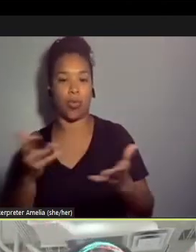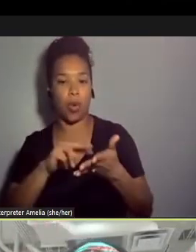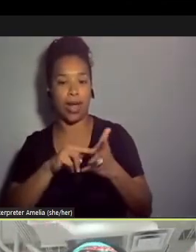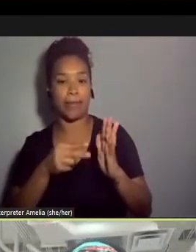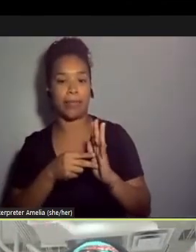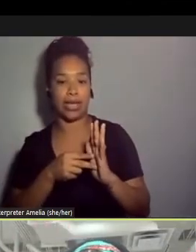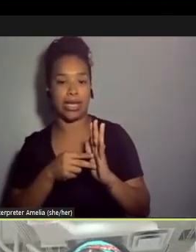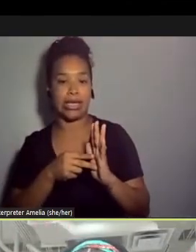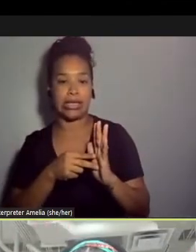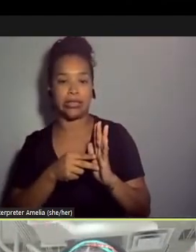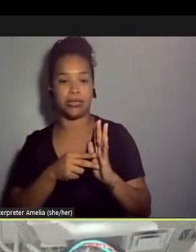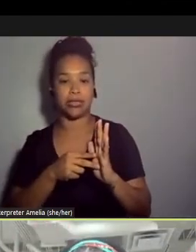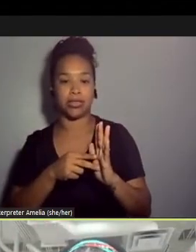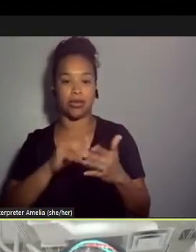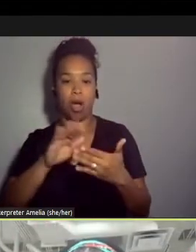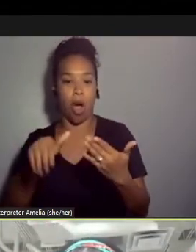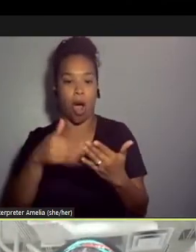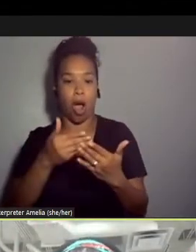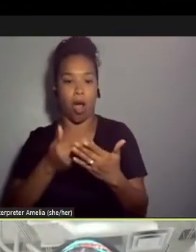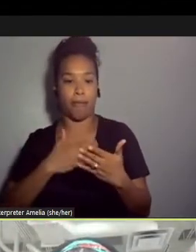these identities